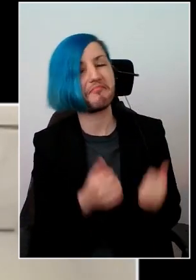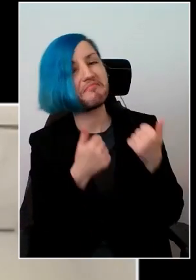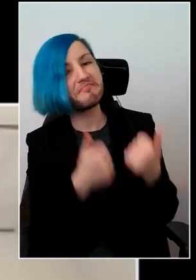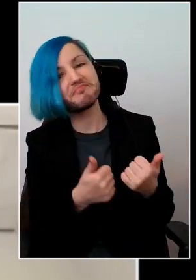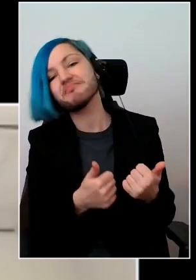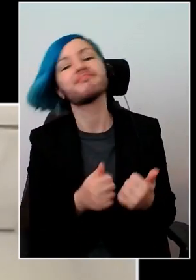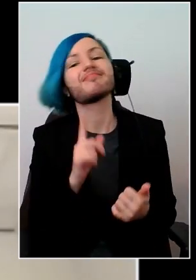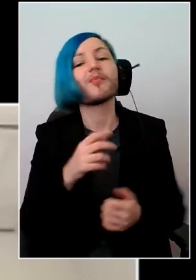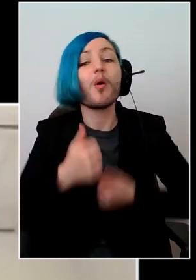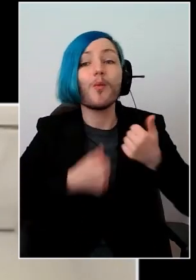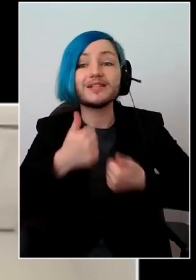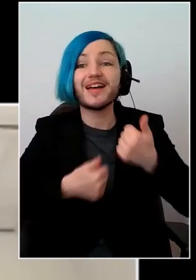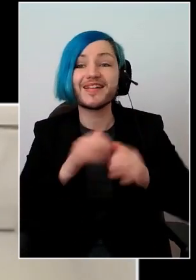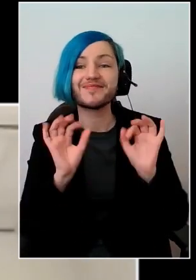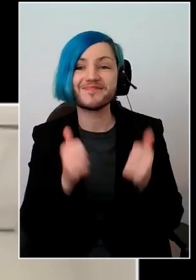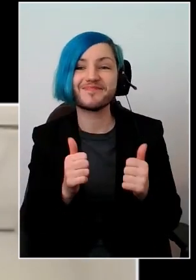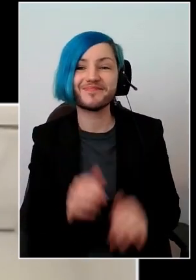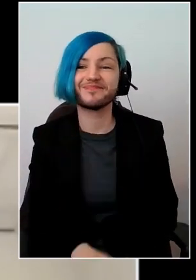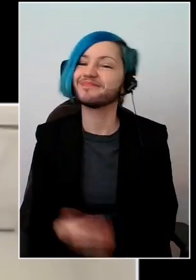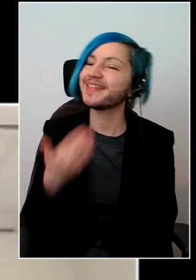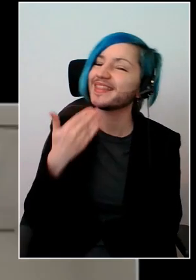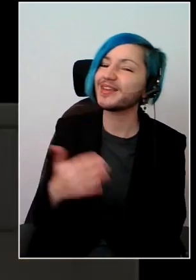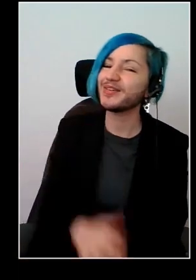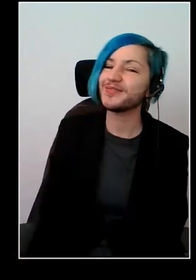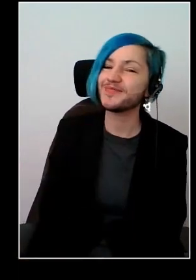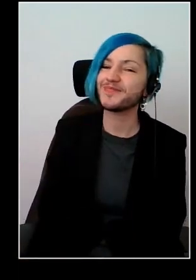done. Thank you.